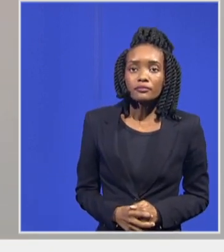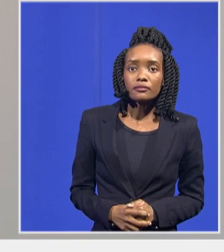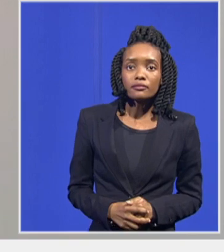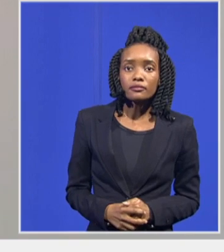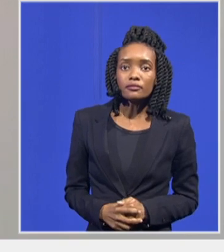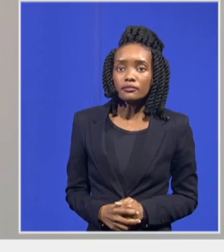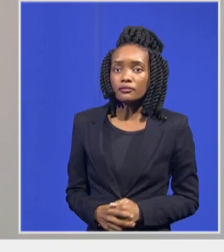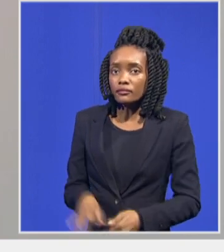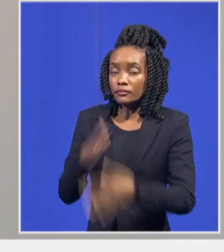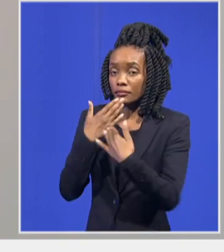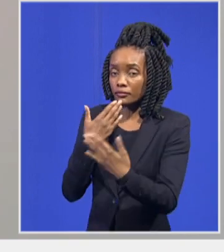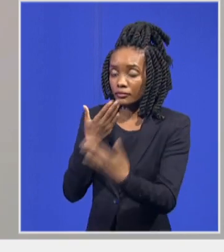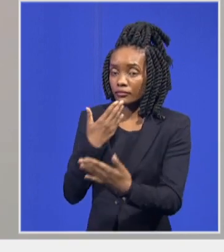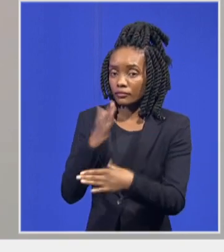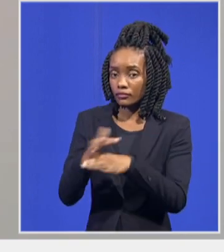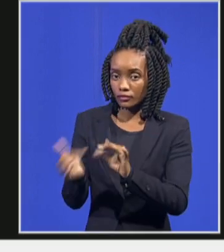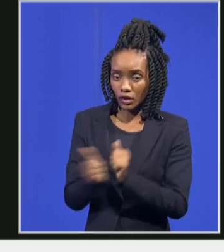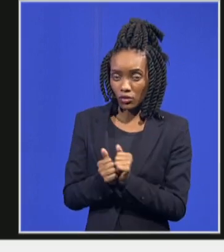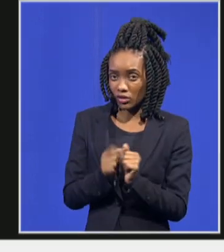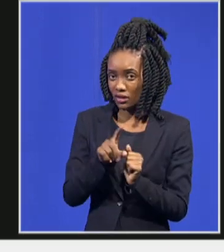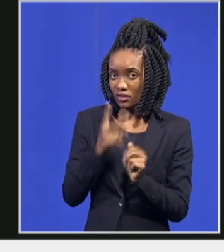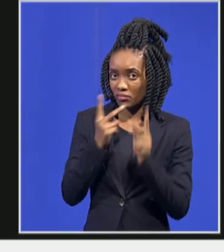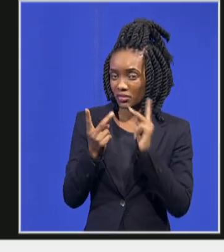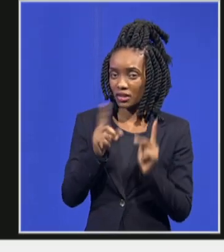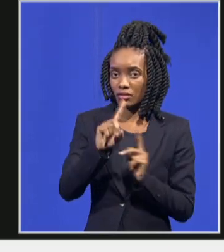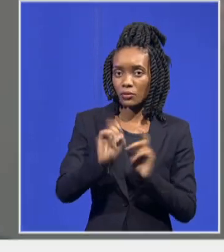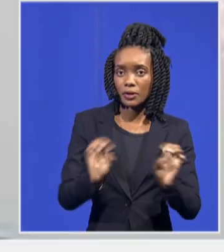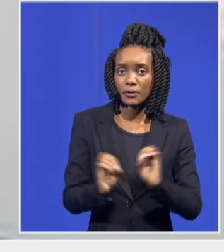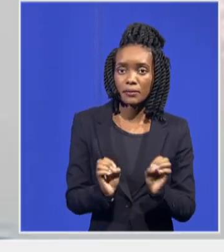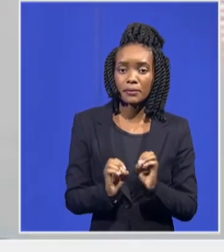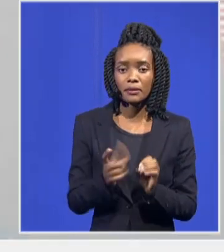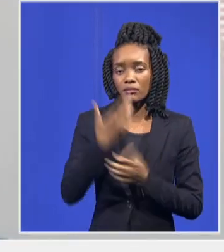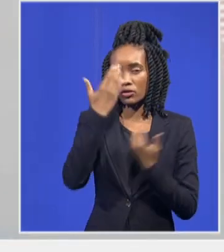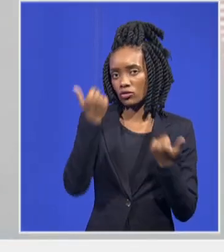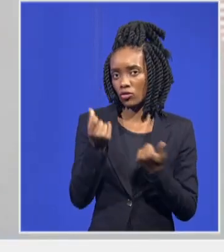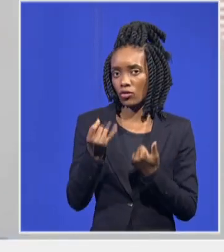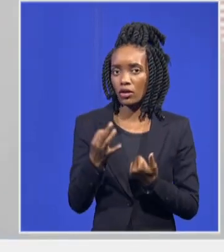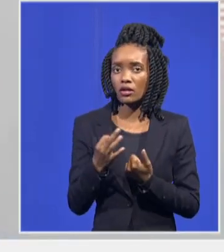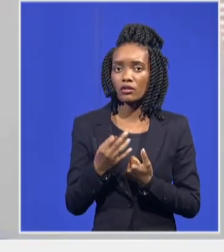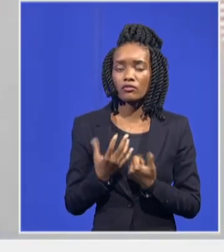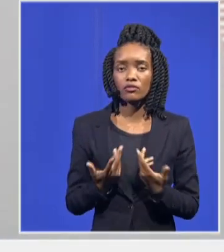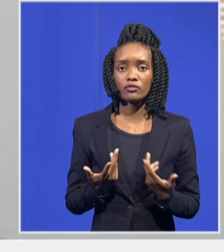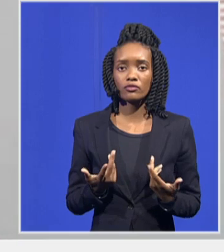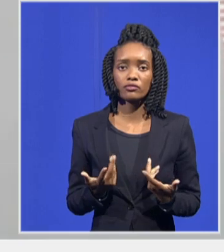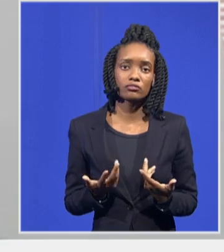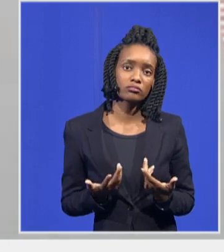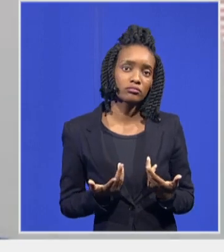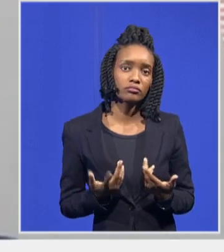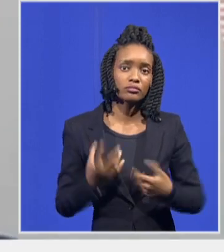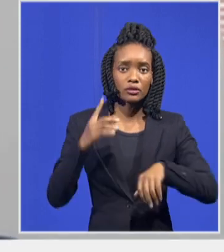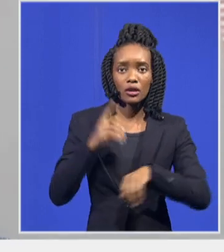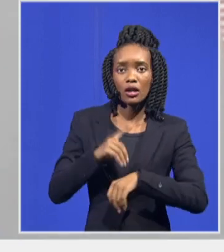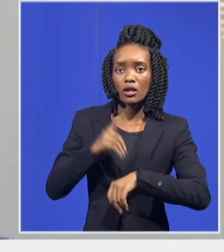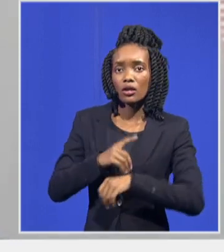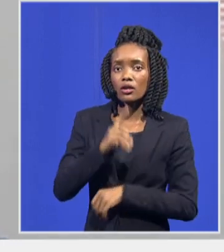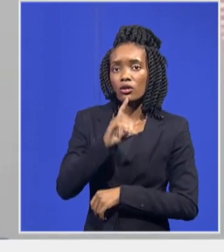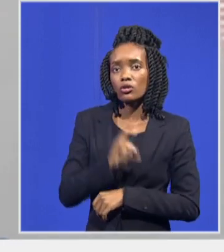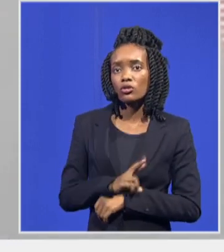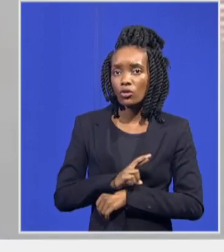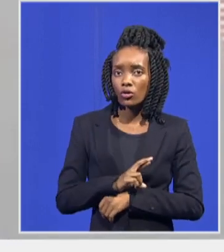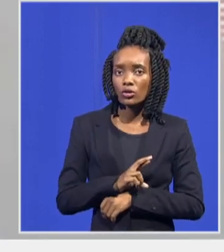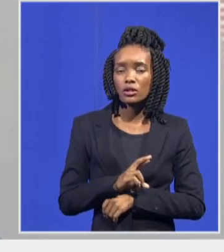Thank you, colleagues. I don't see any questions. I don't know whether Commissioner Harrington or Dr. Olva